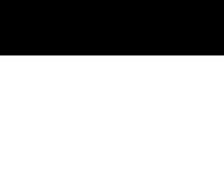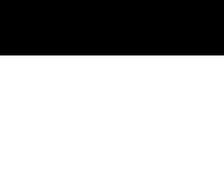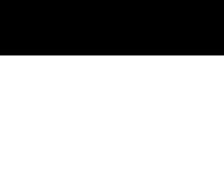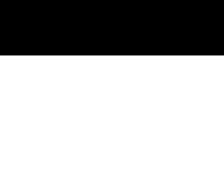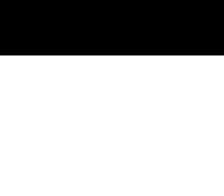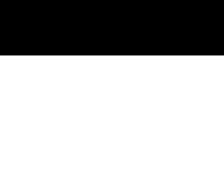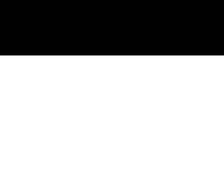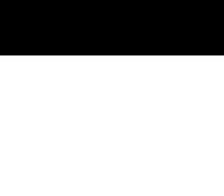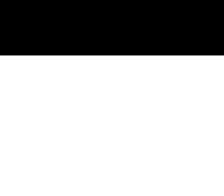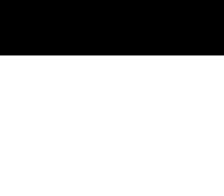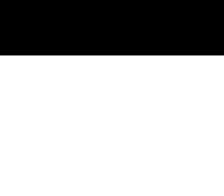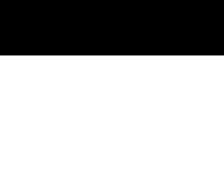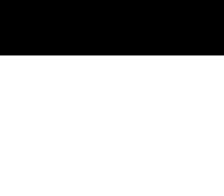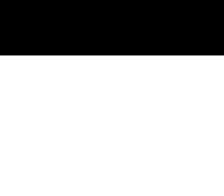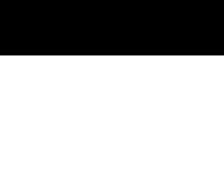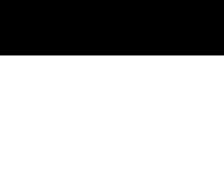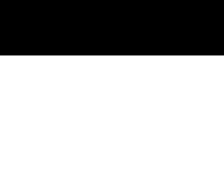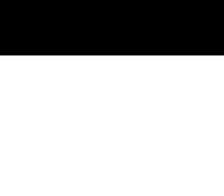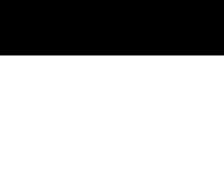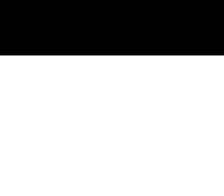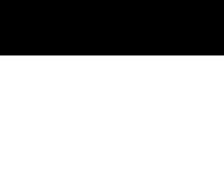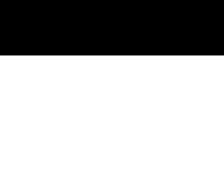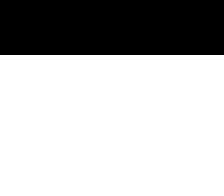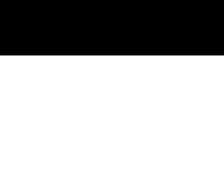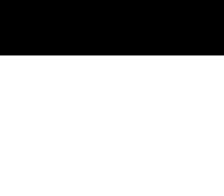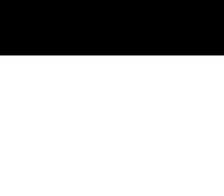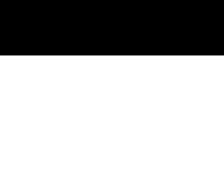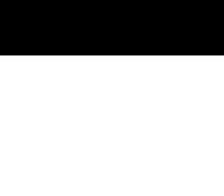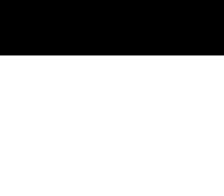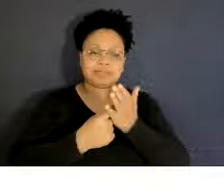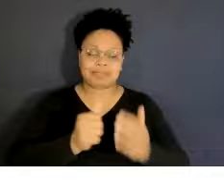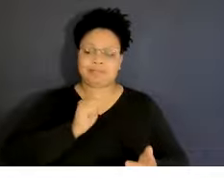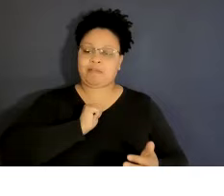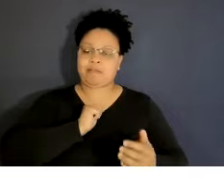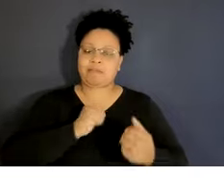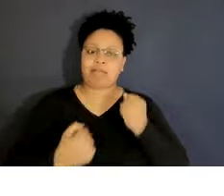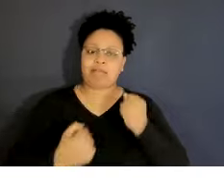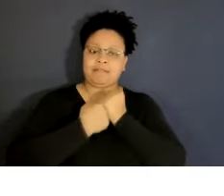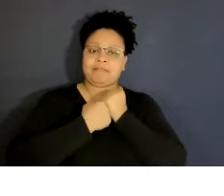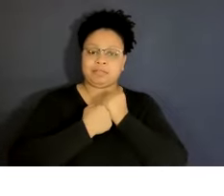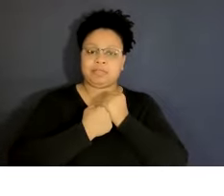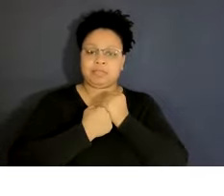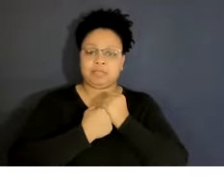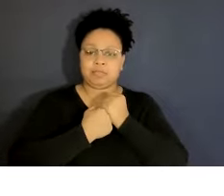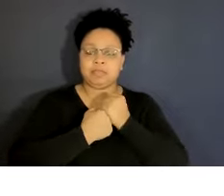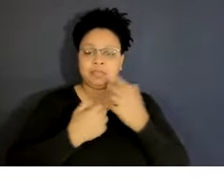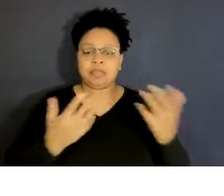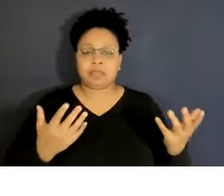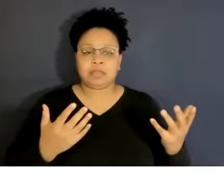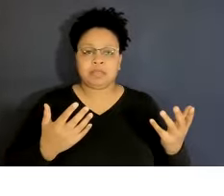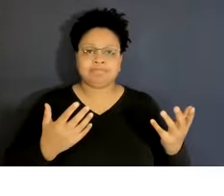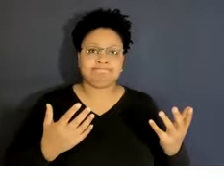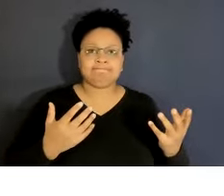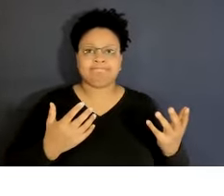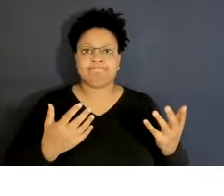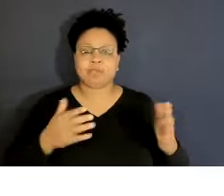about our presentation. Today, we're going to talk about the self-advocacy movement and as it pertains as a